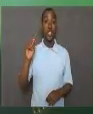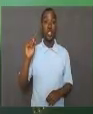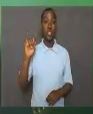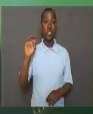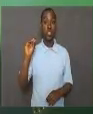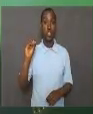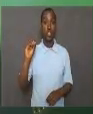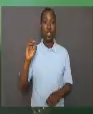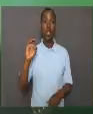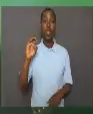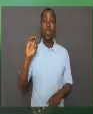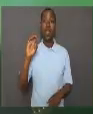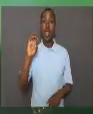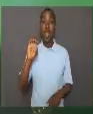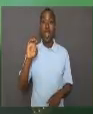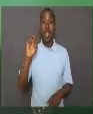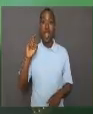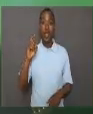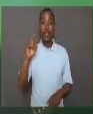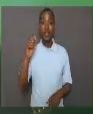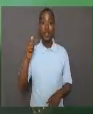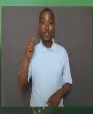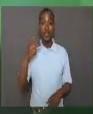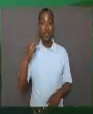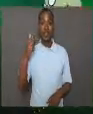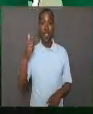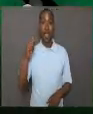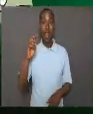exhalation, and ventilation.